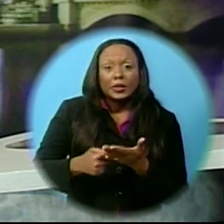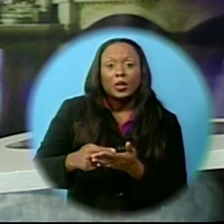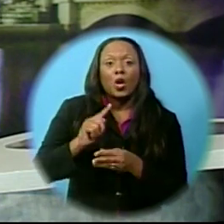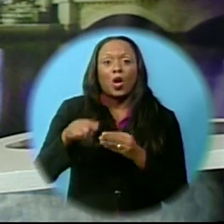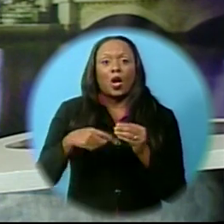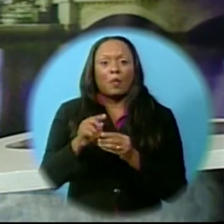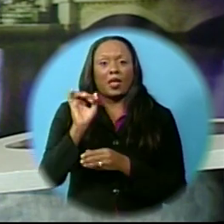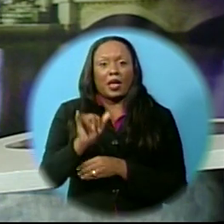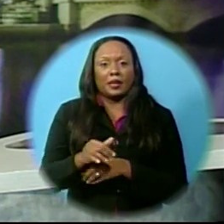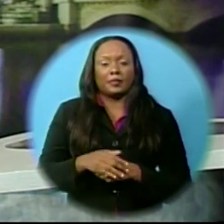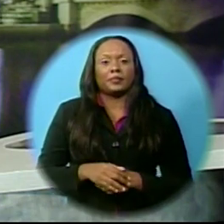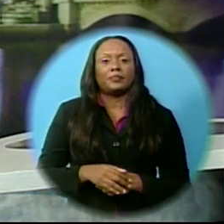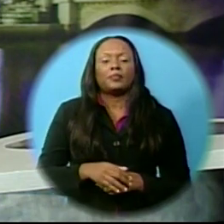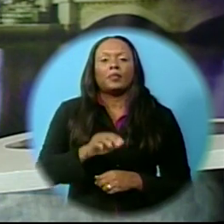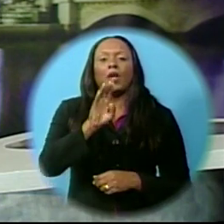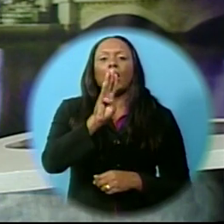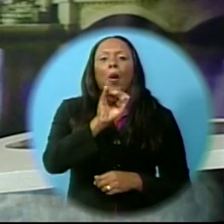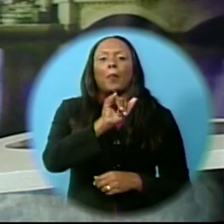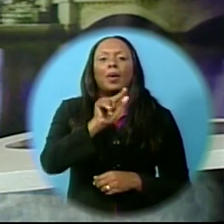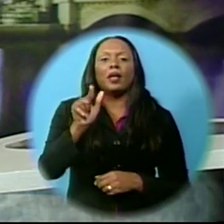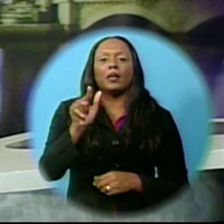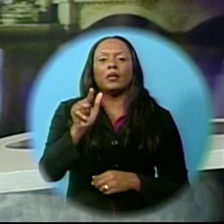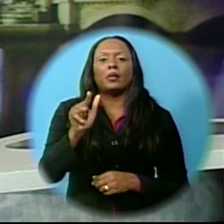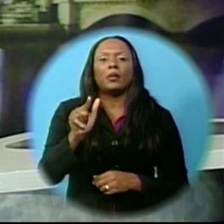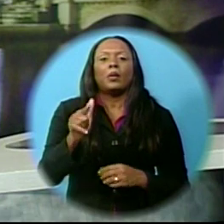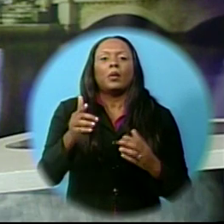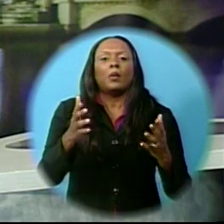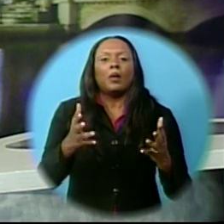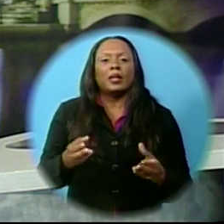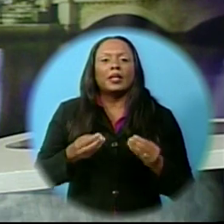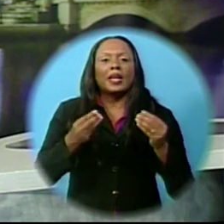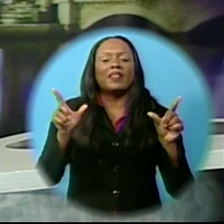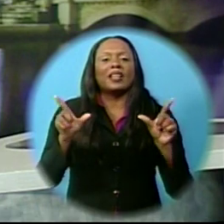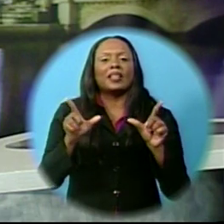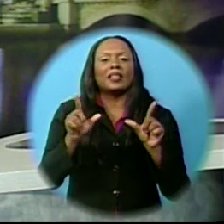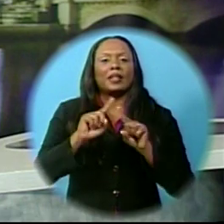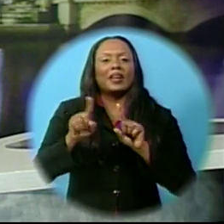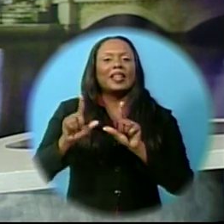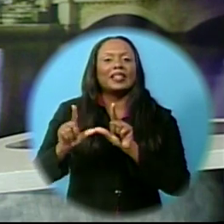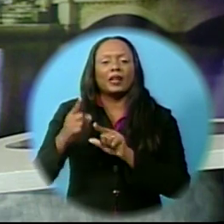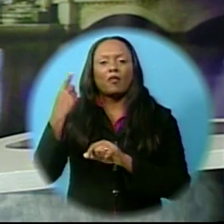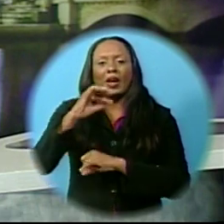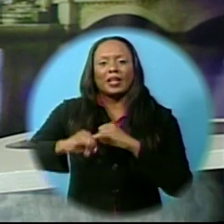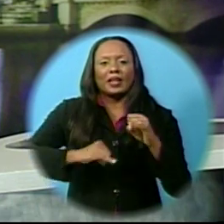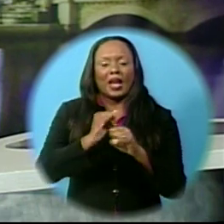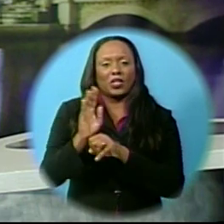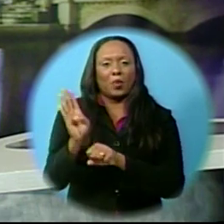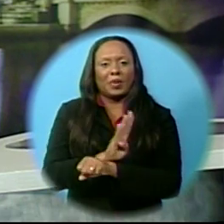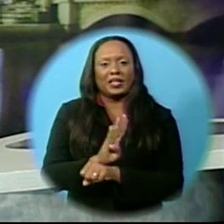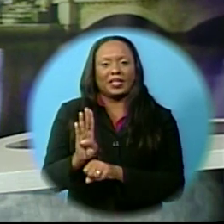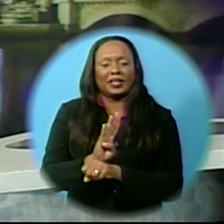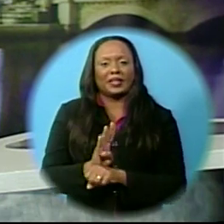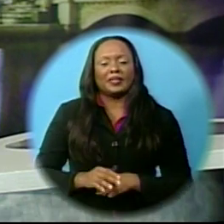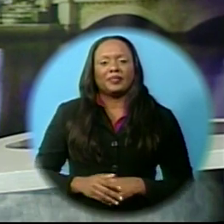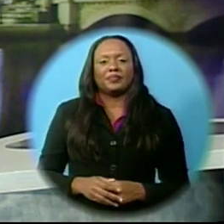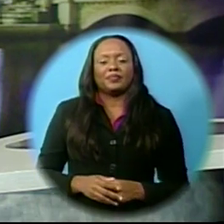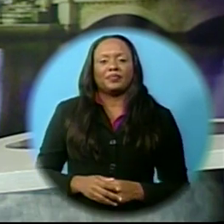Provisions Bill 2014. That bill is intended to grant indefinite licences to international businesses.